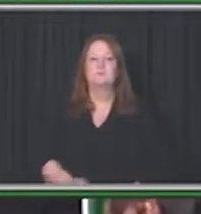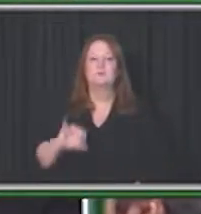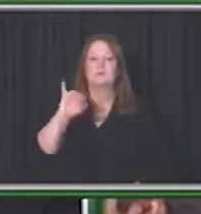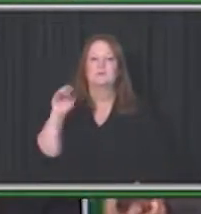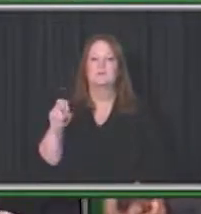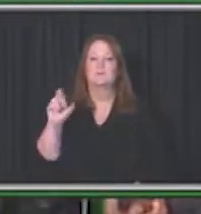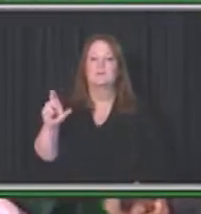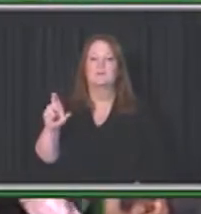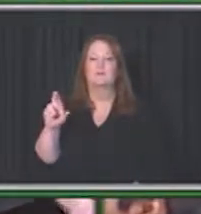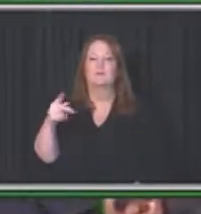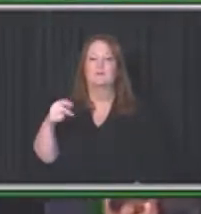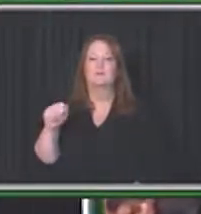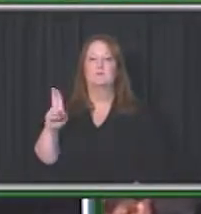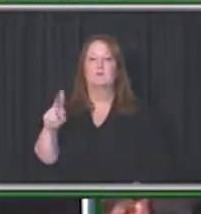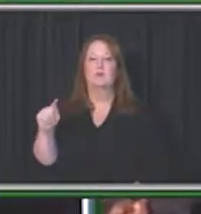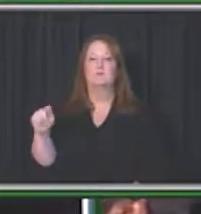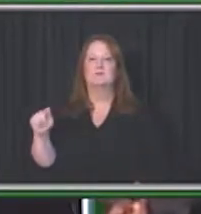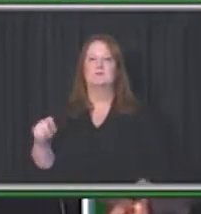Jennifer Pruitt.